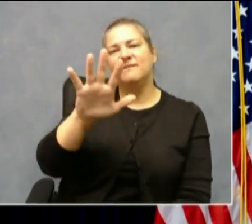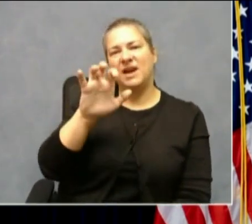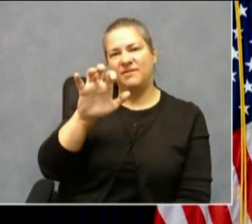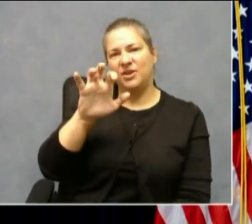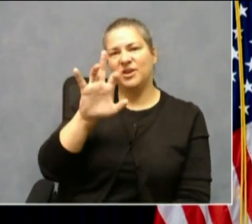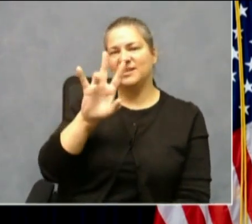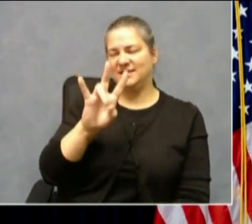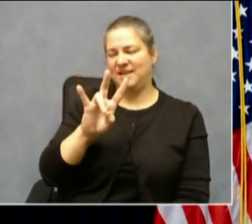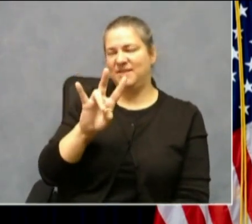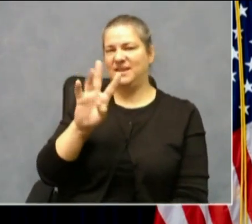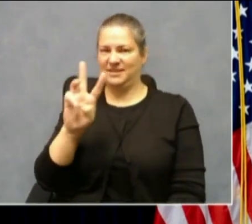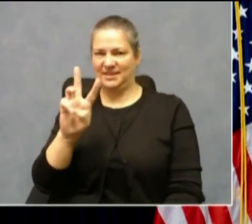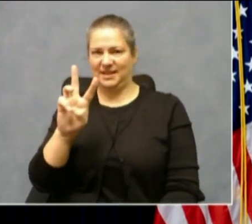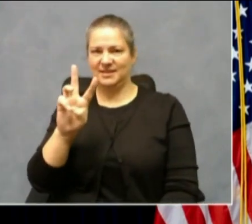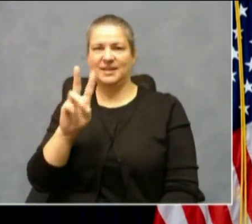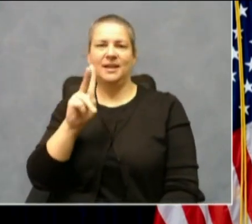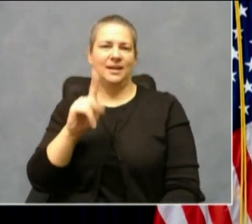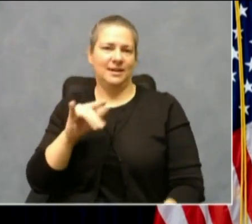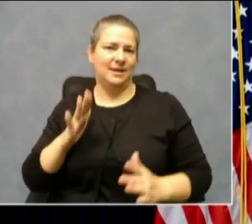1,576 Kentuckians.